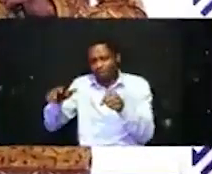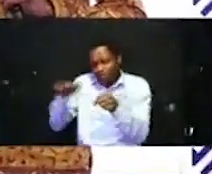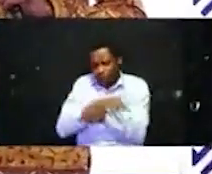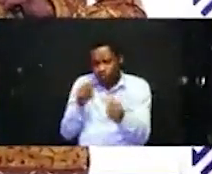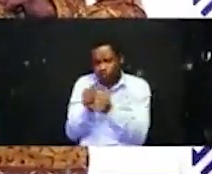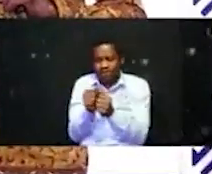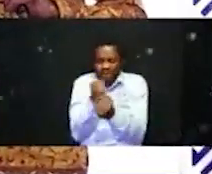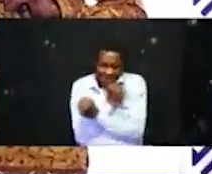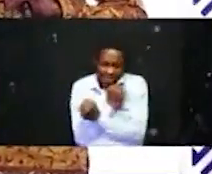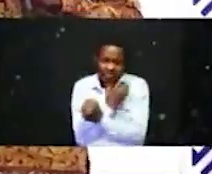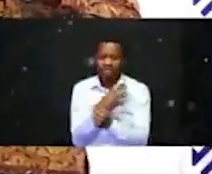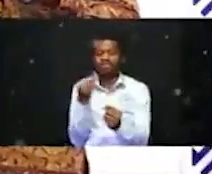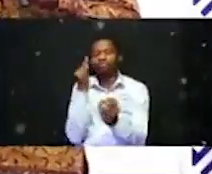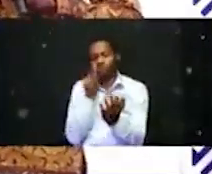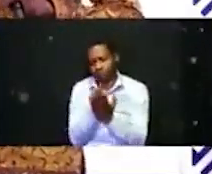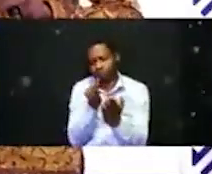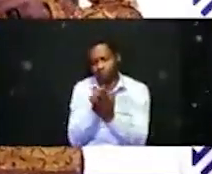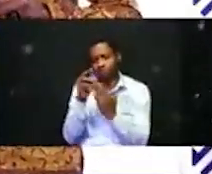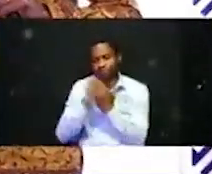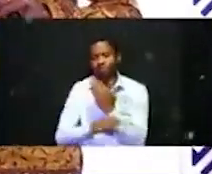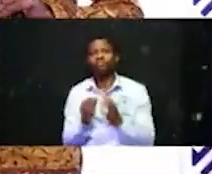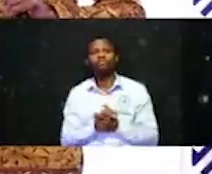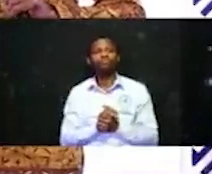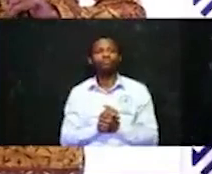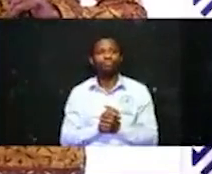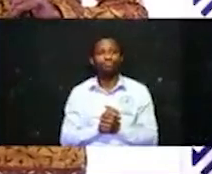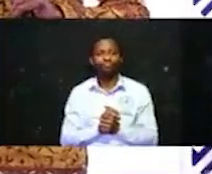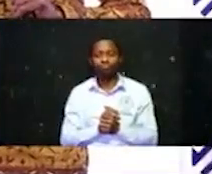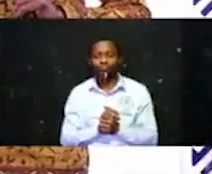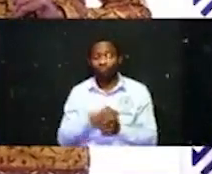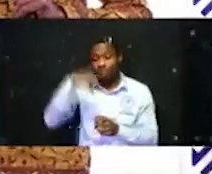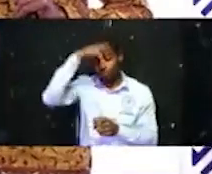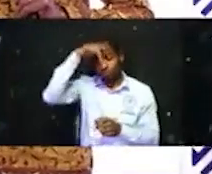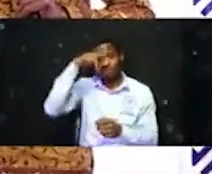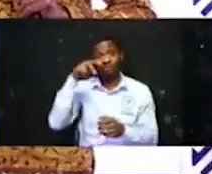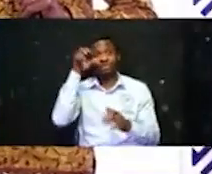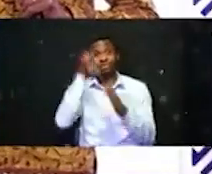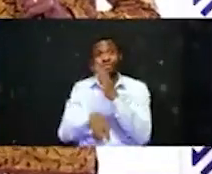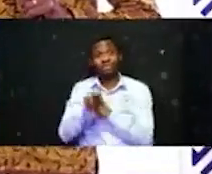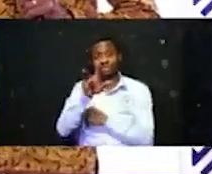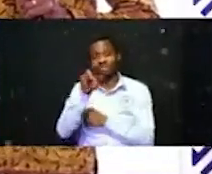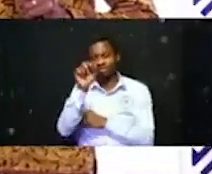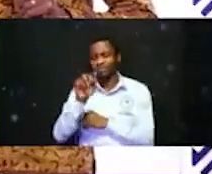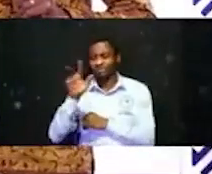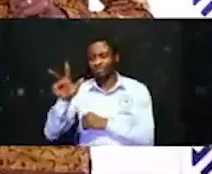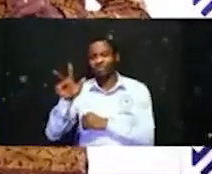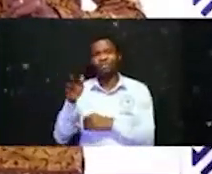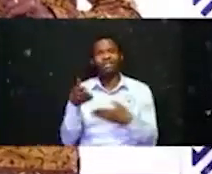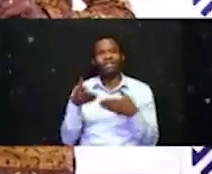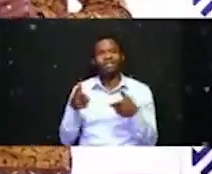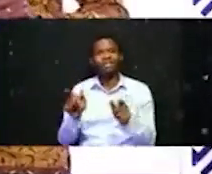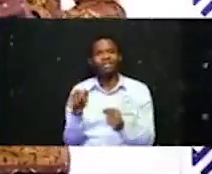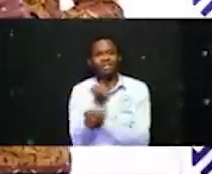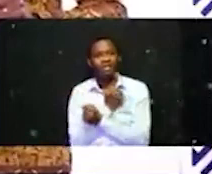yenhwe mebusem no etimiensa enyimu miensa ene enan no. Let love and faithfulness never leave you. Bind them around your